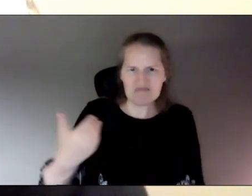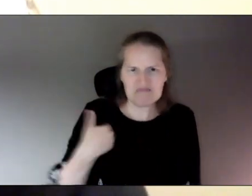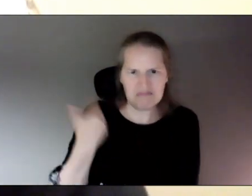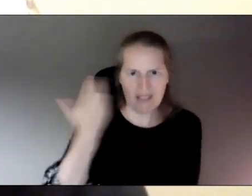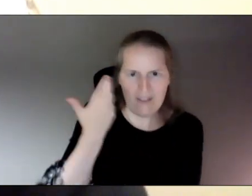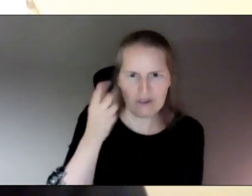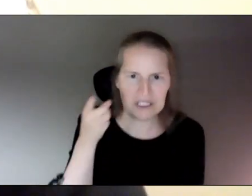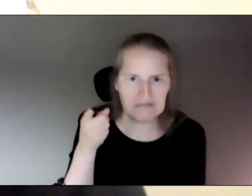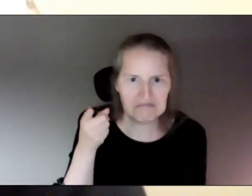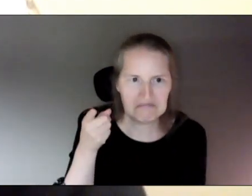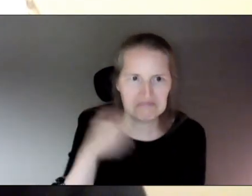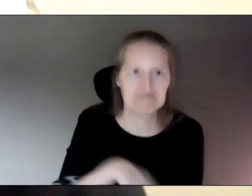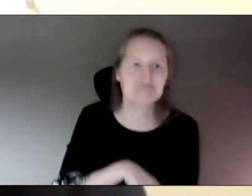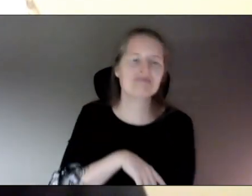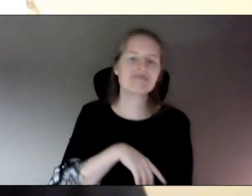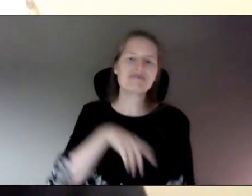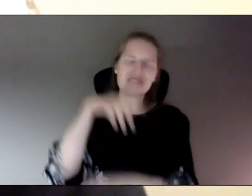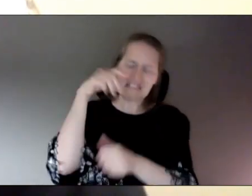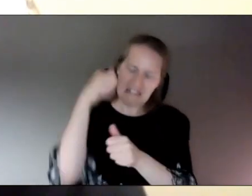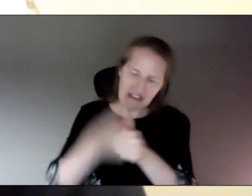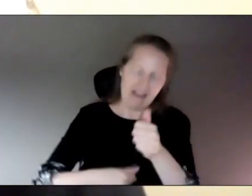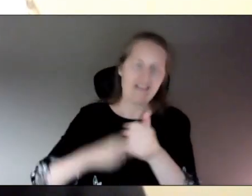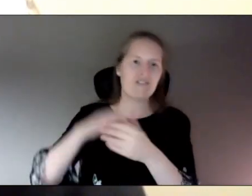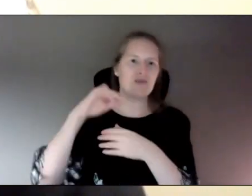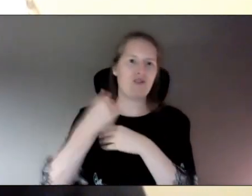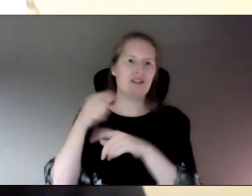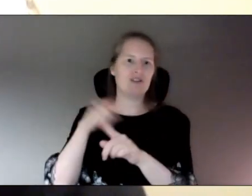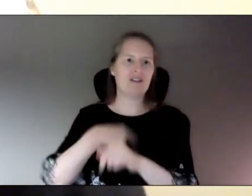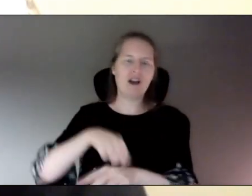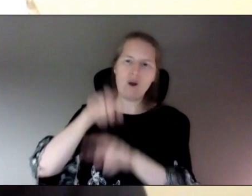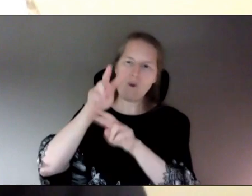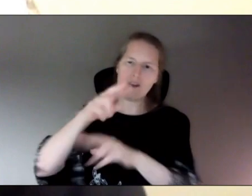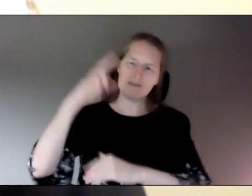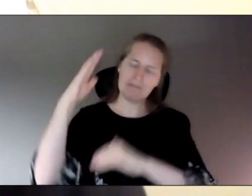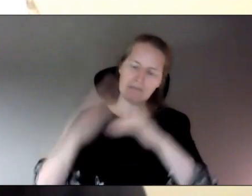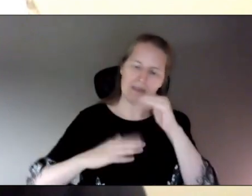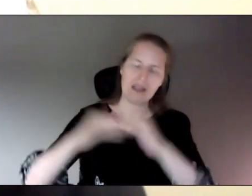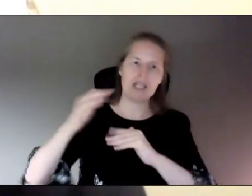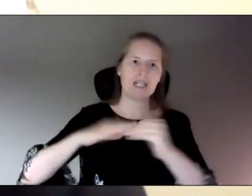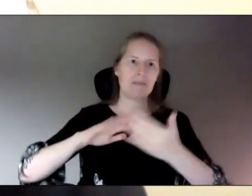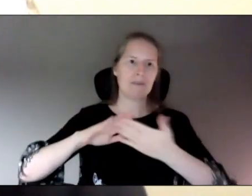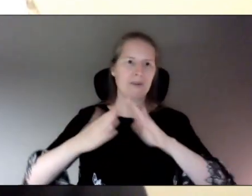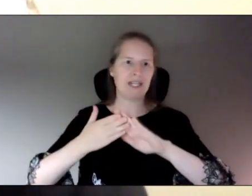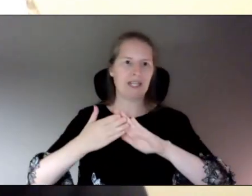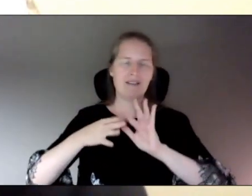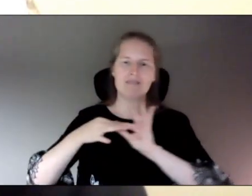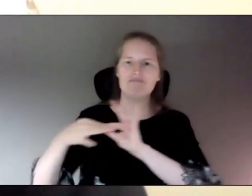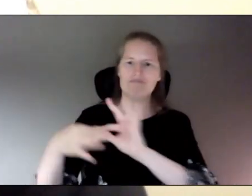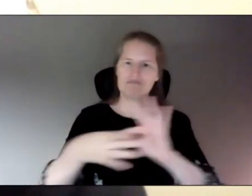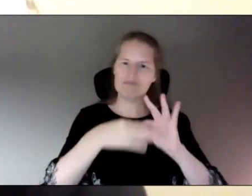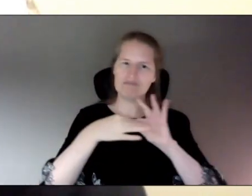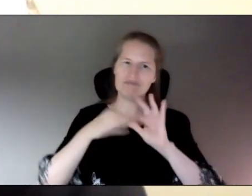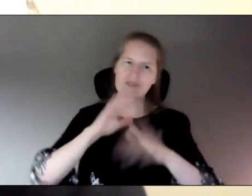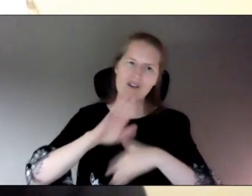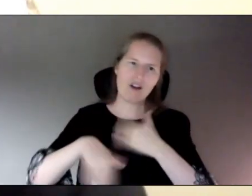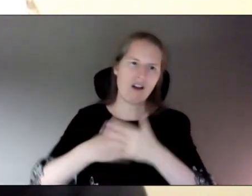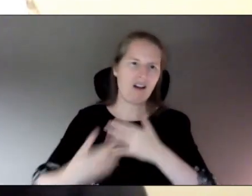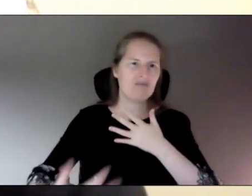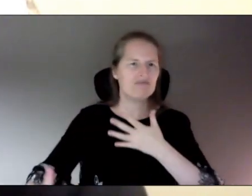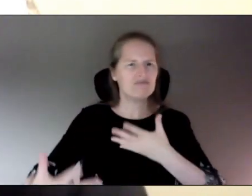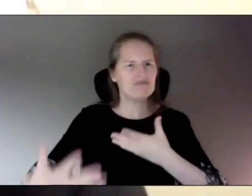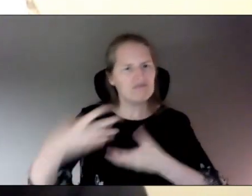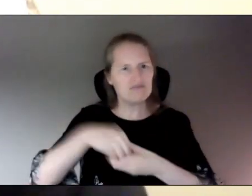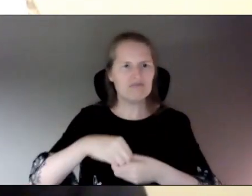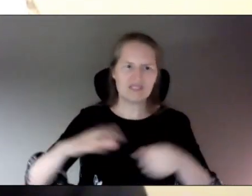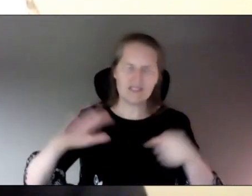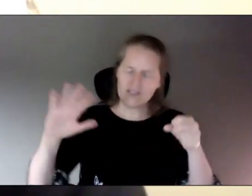one I have with Alex. On every project, I watch him build a community of collaborators who are all fully